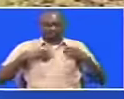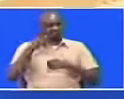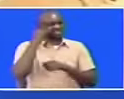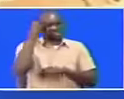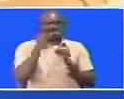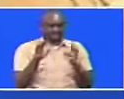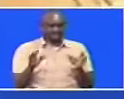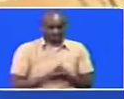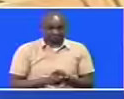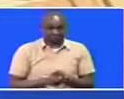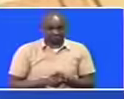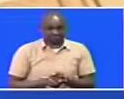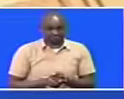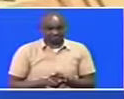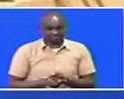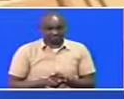idea.